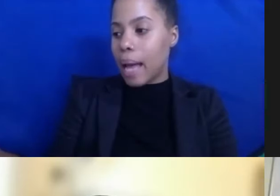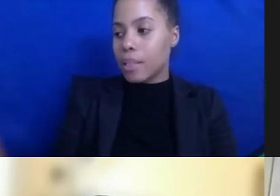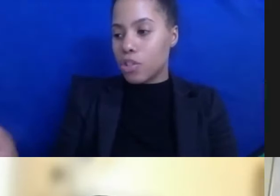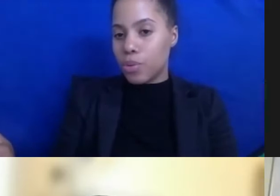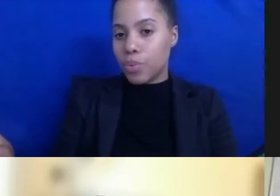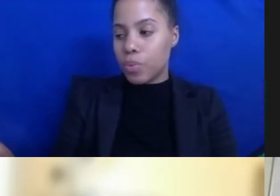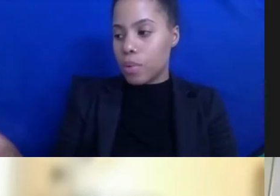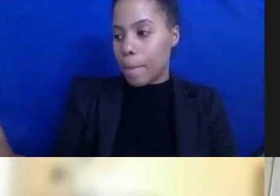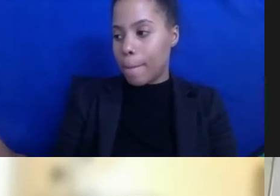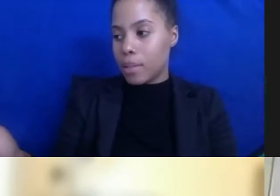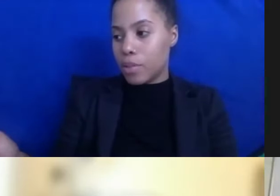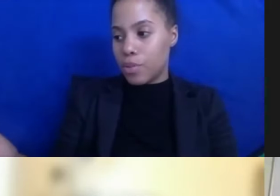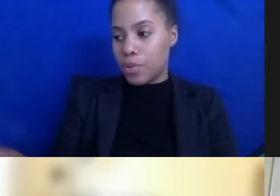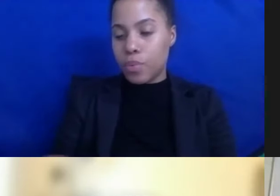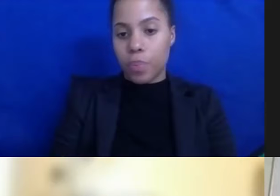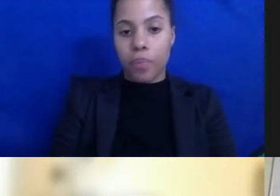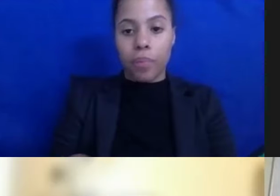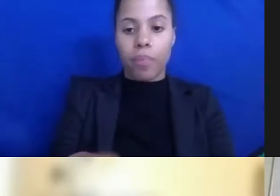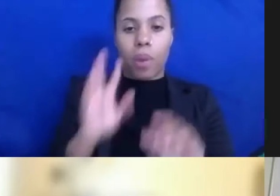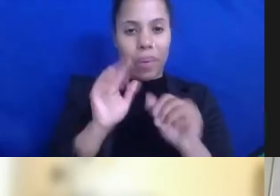Wait, does it go to 5:30 or 6?